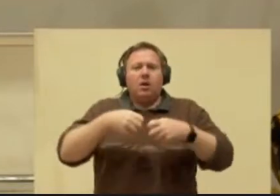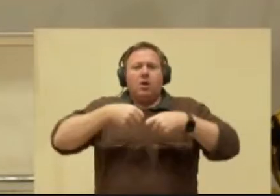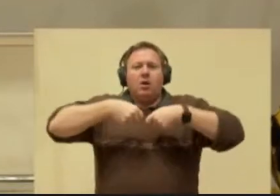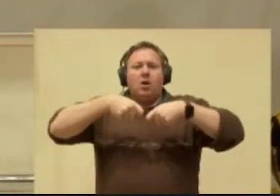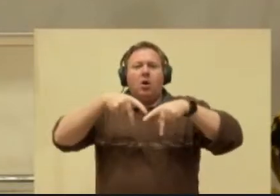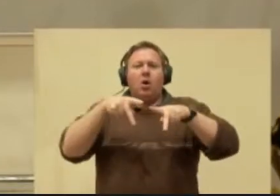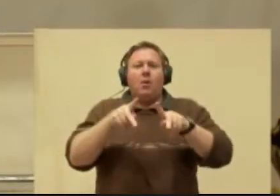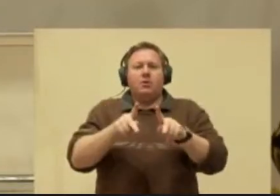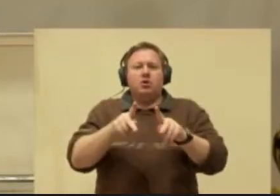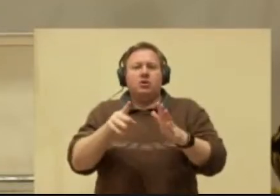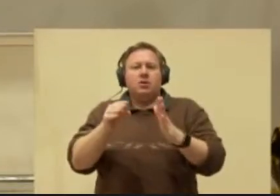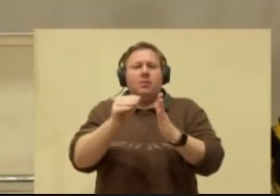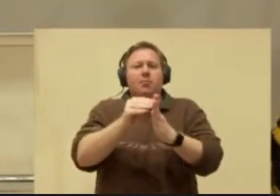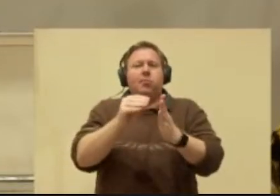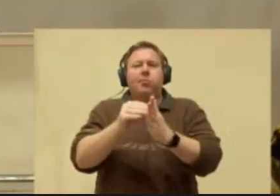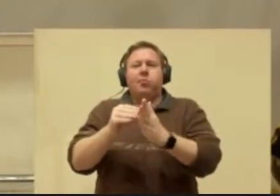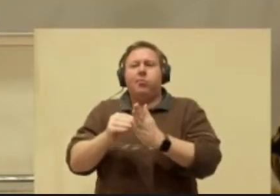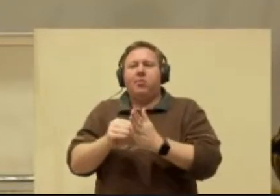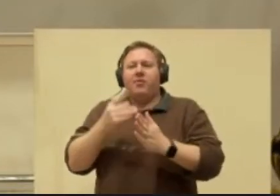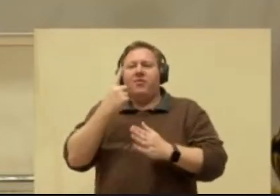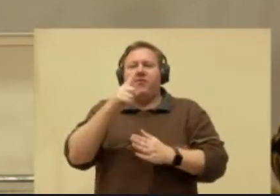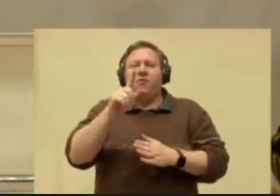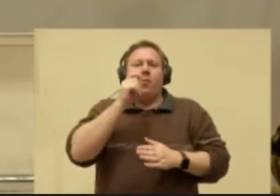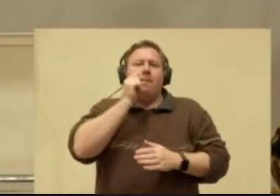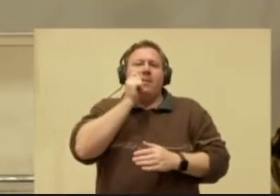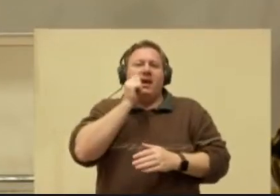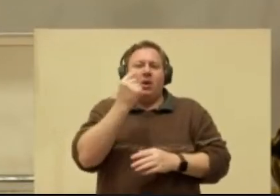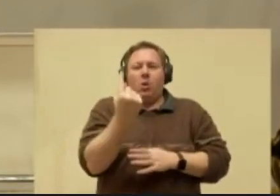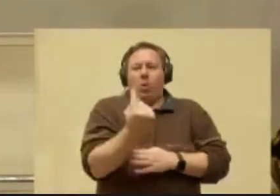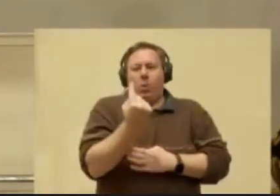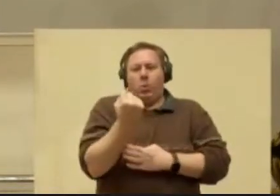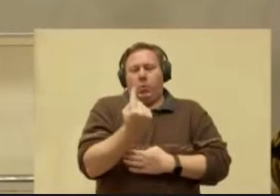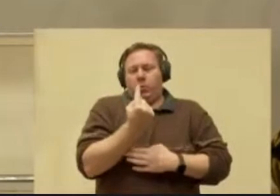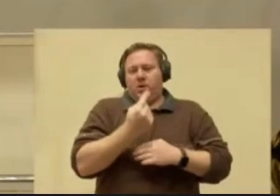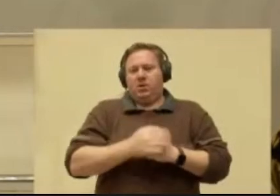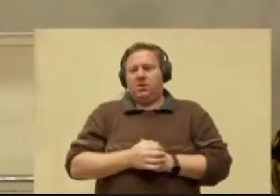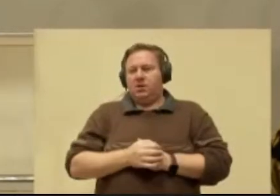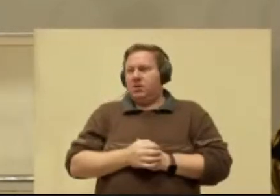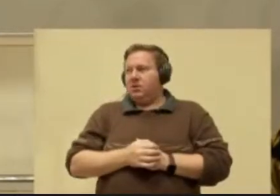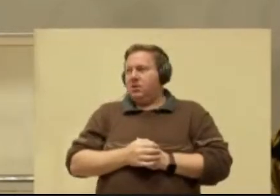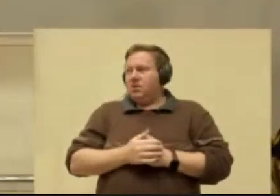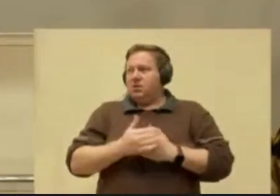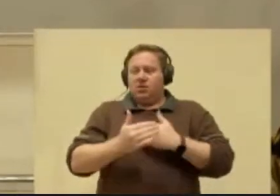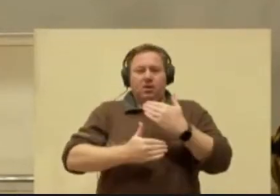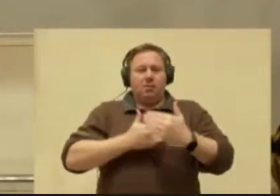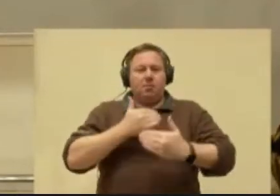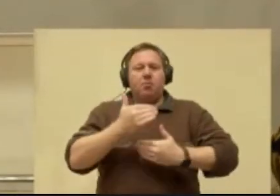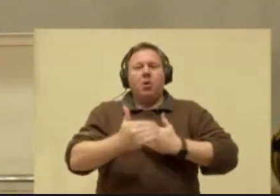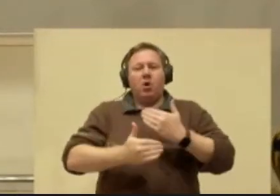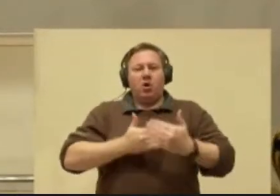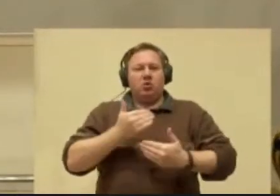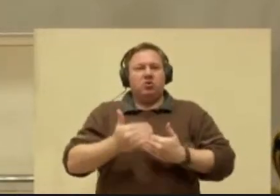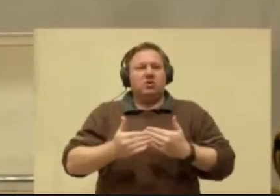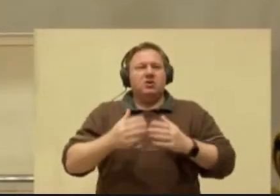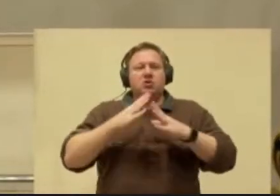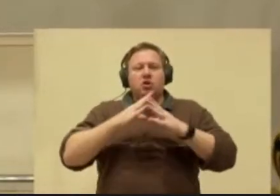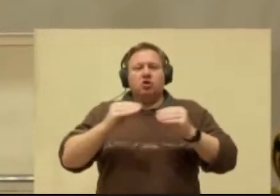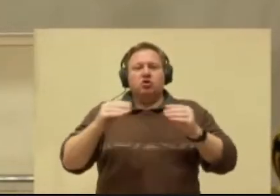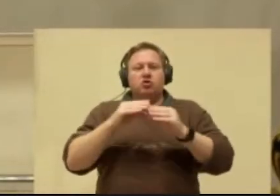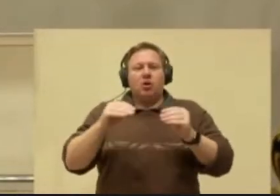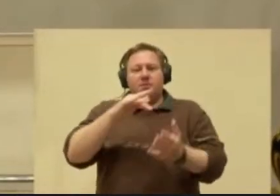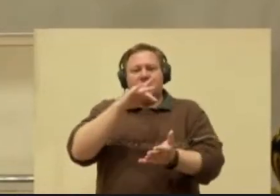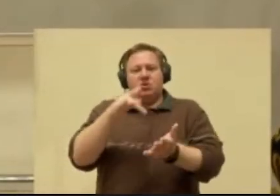were only for our male counterparts we have been in a process to undo this injustice